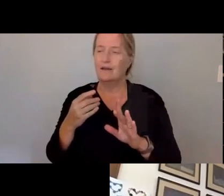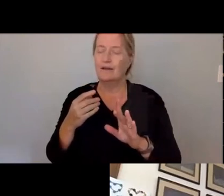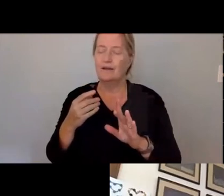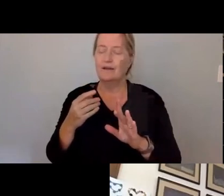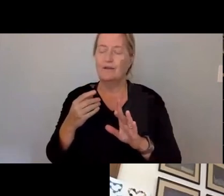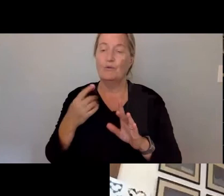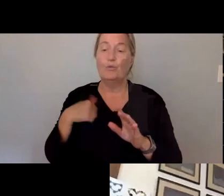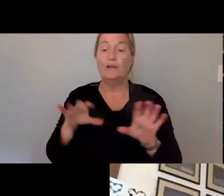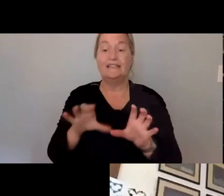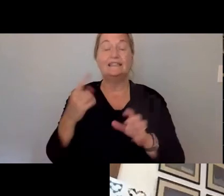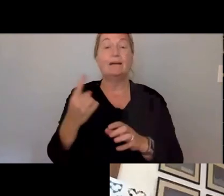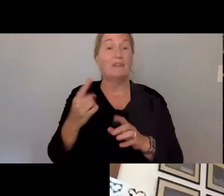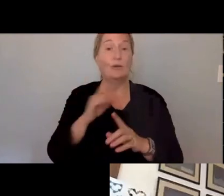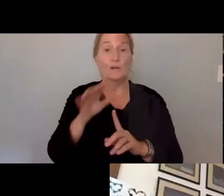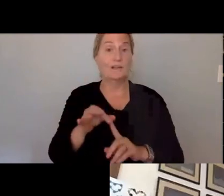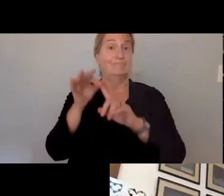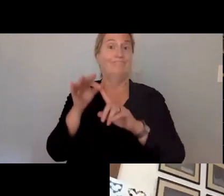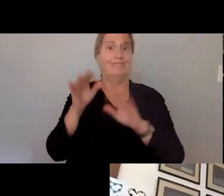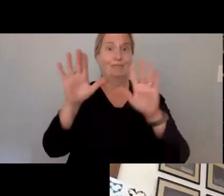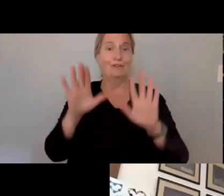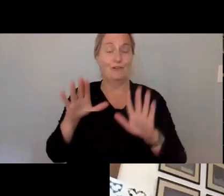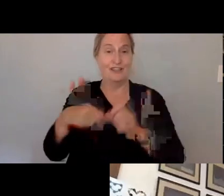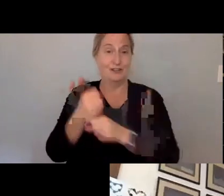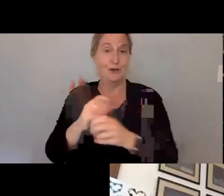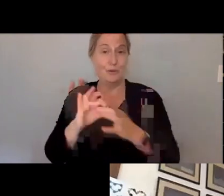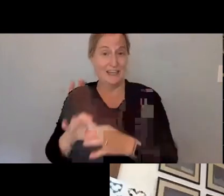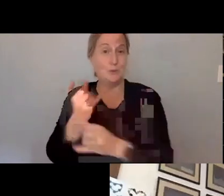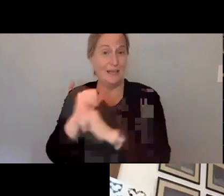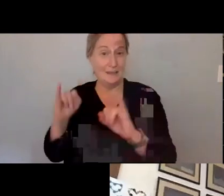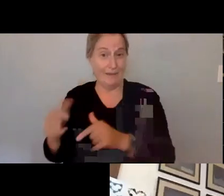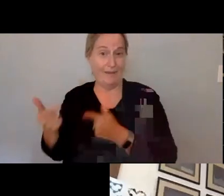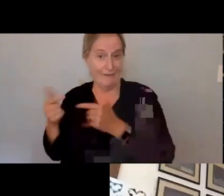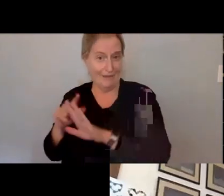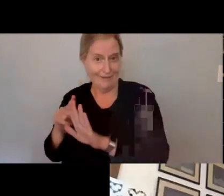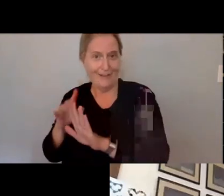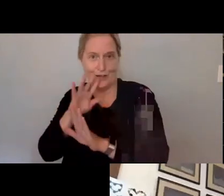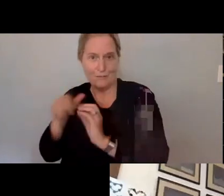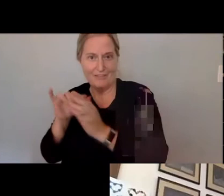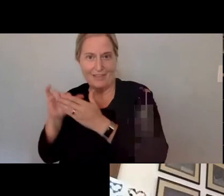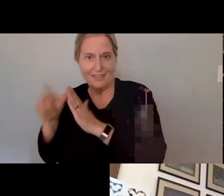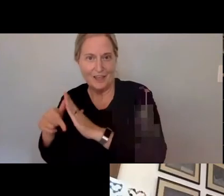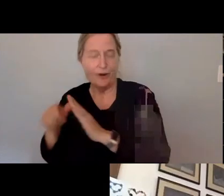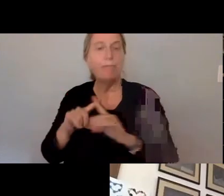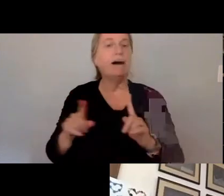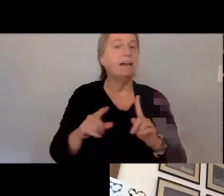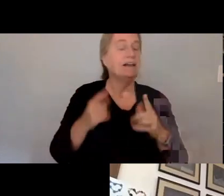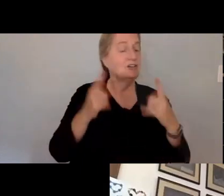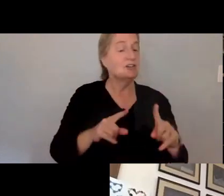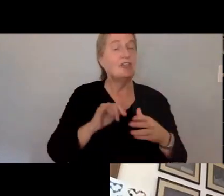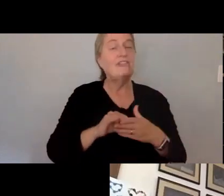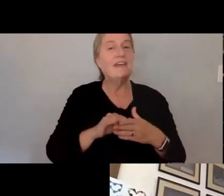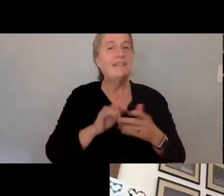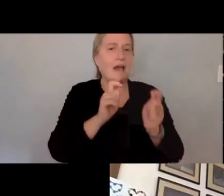did something remarkable this year. But anyway, so, and it turns out that the accommodations that these individuals need are often very